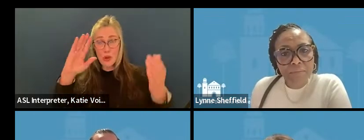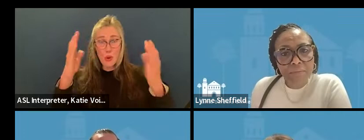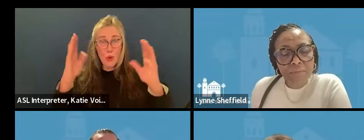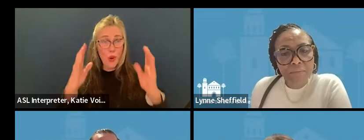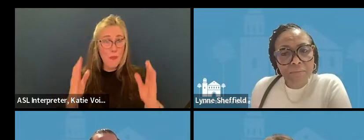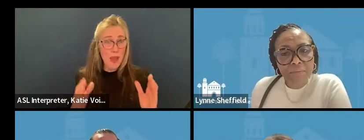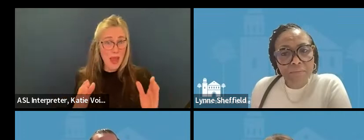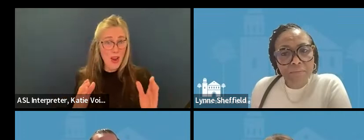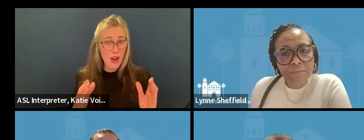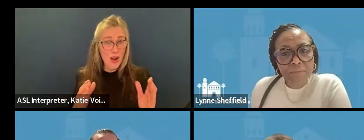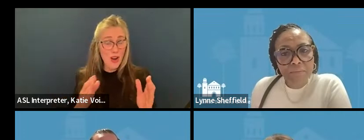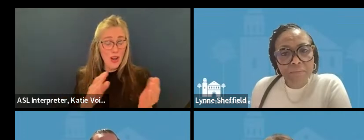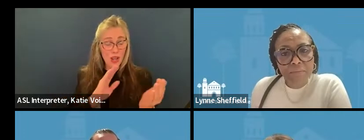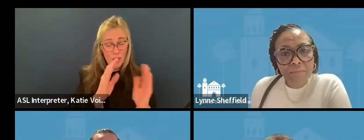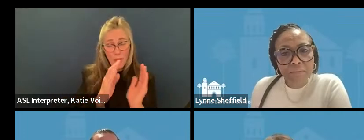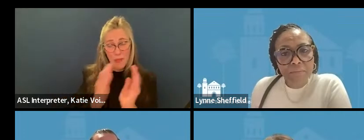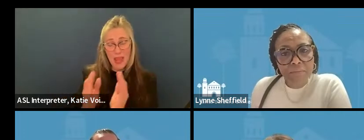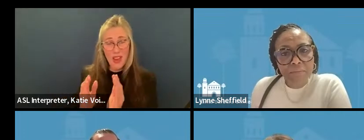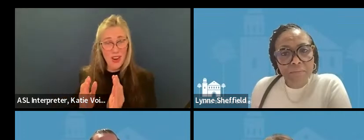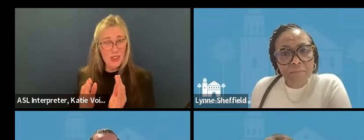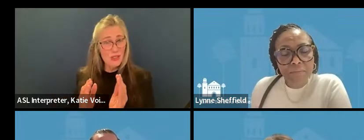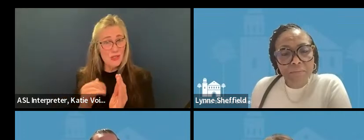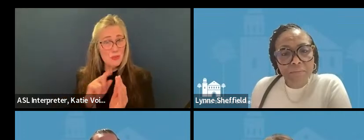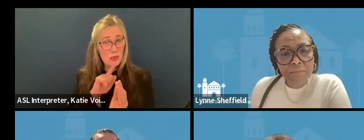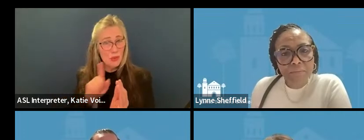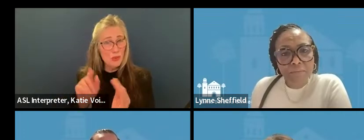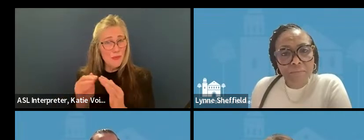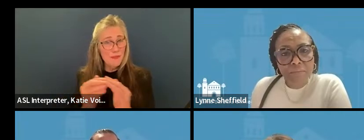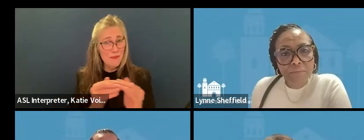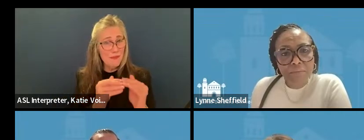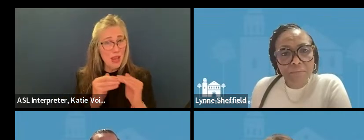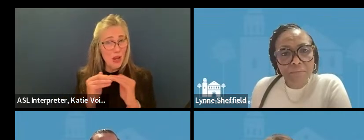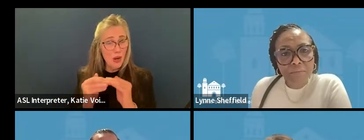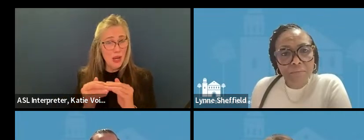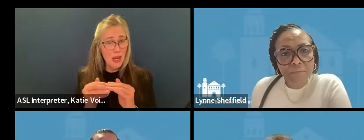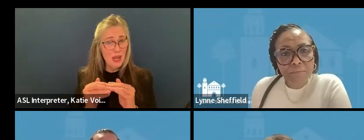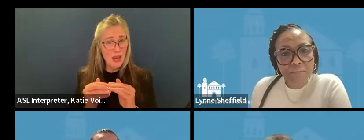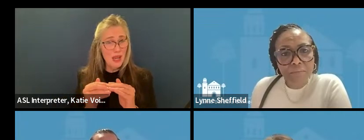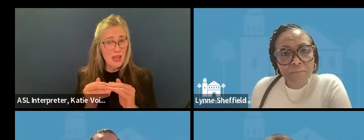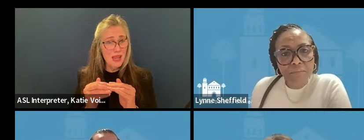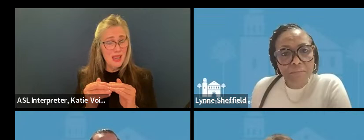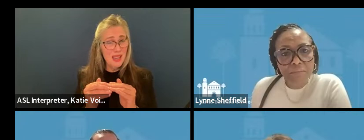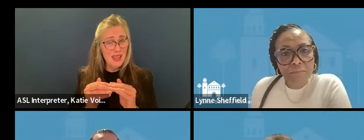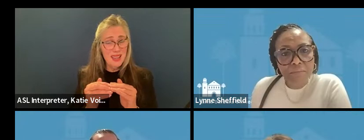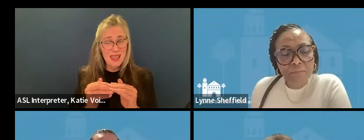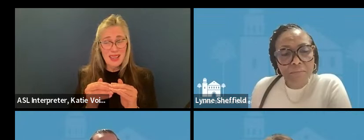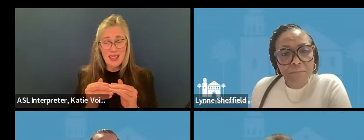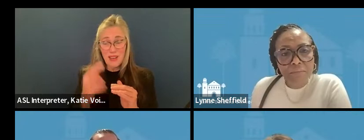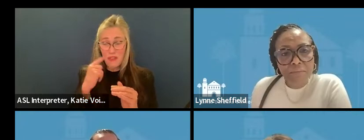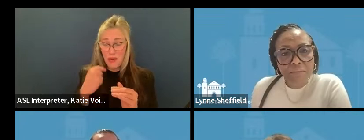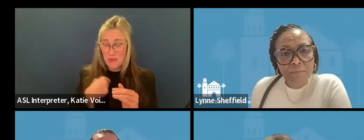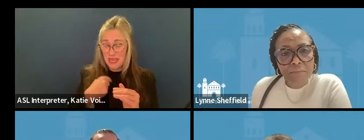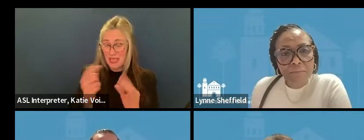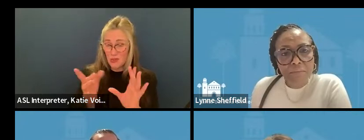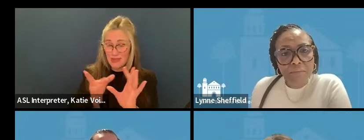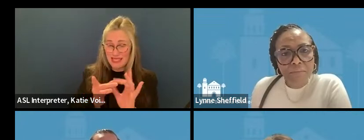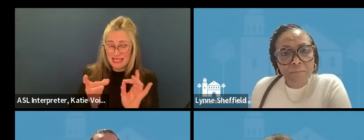treated fairly. It's really hard to make a statement for me,